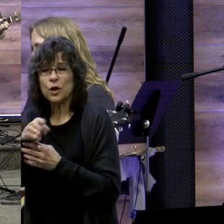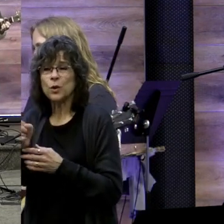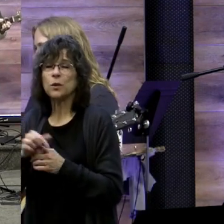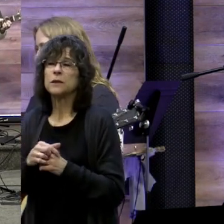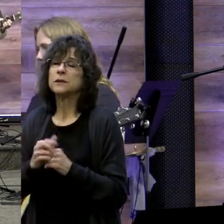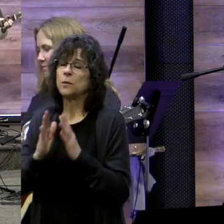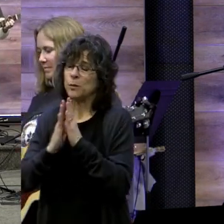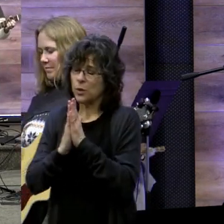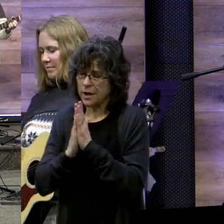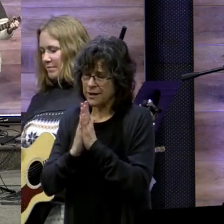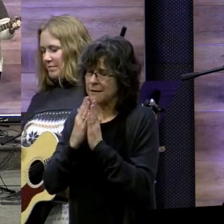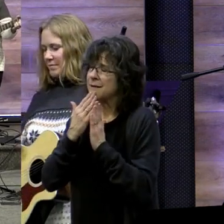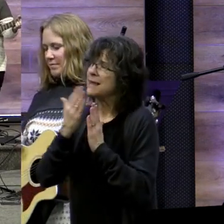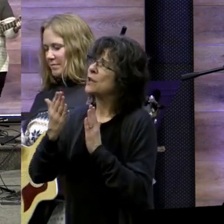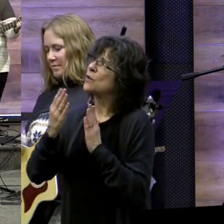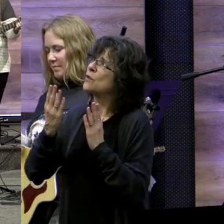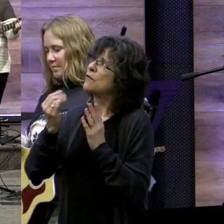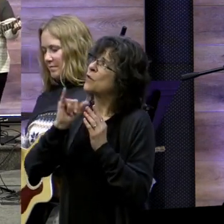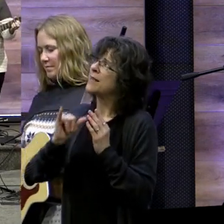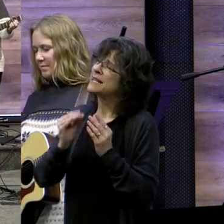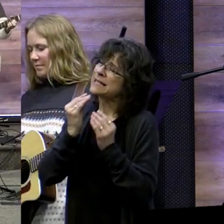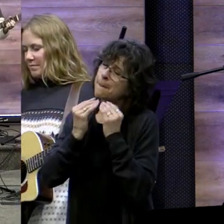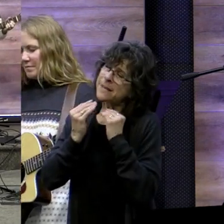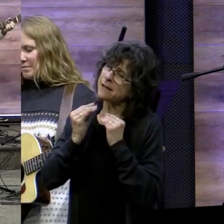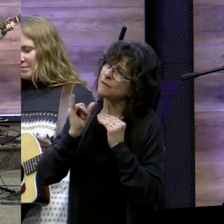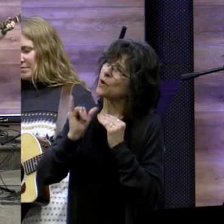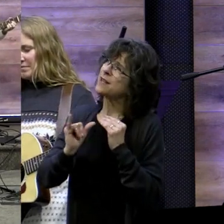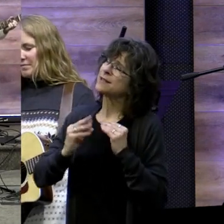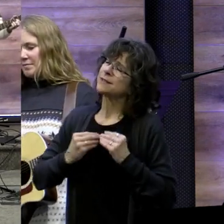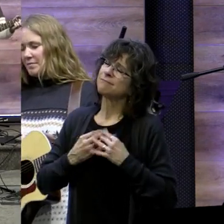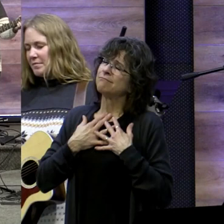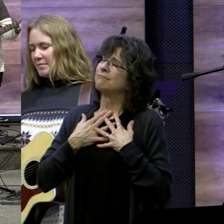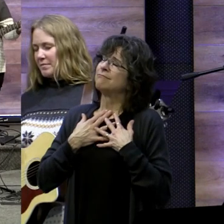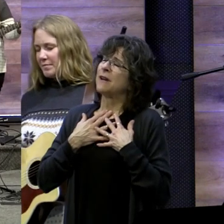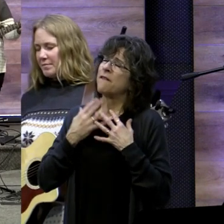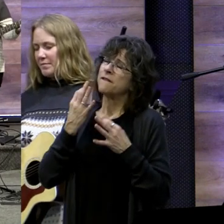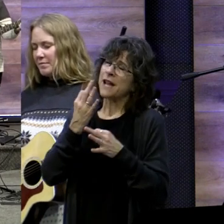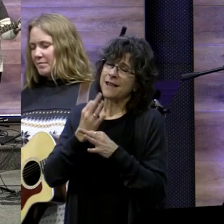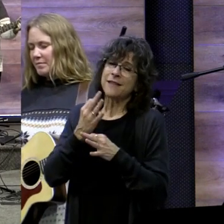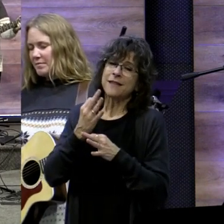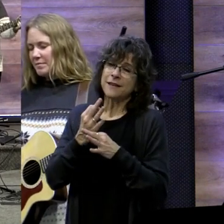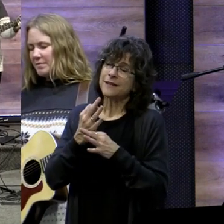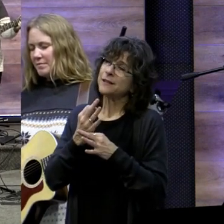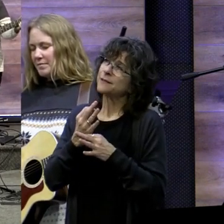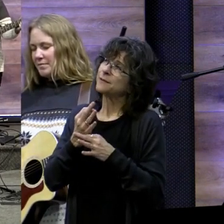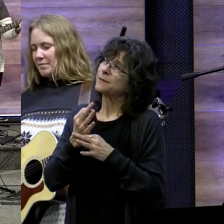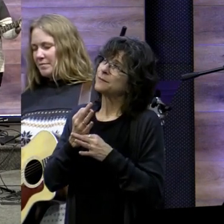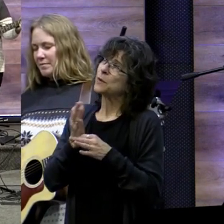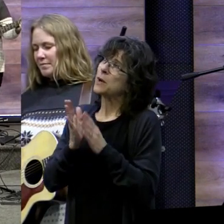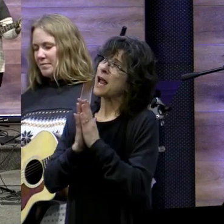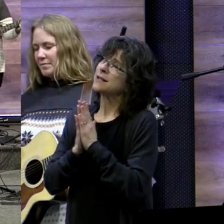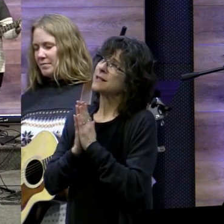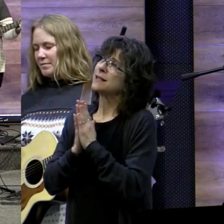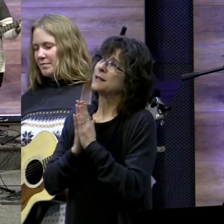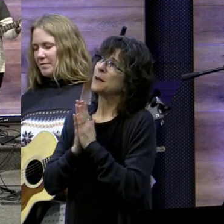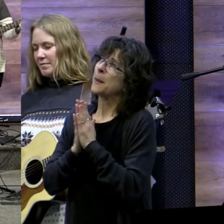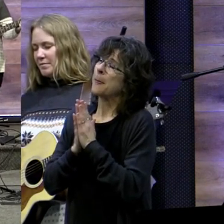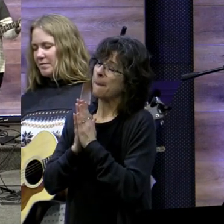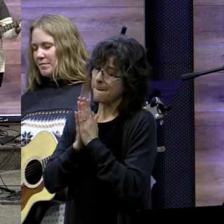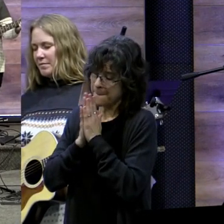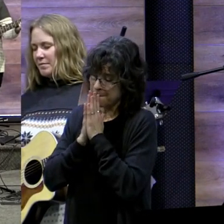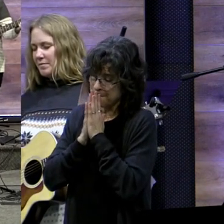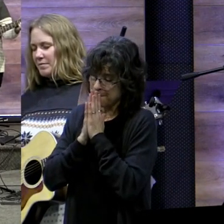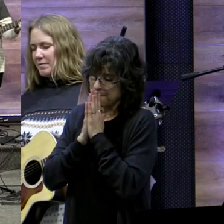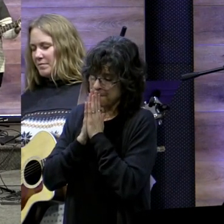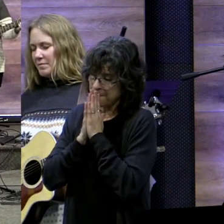it awakens in us, for how it stirs faith in us. Would you nourish